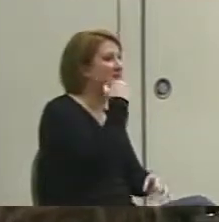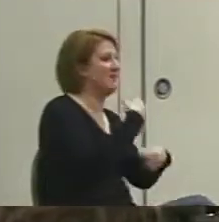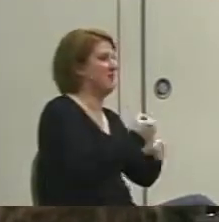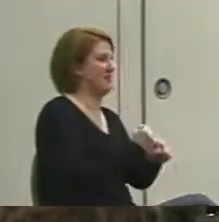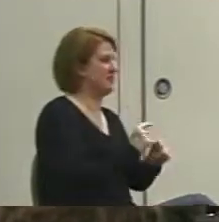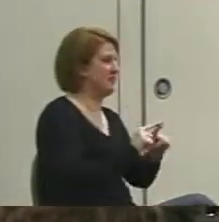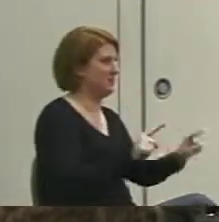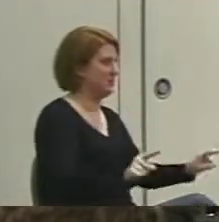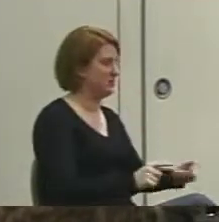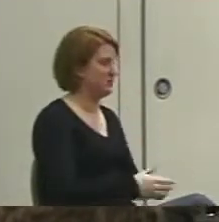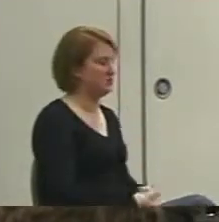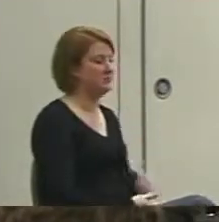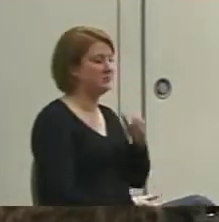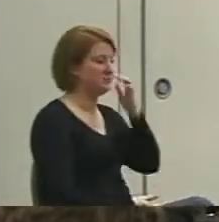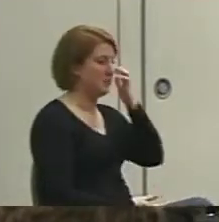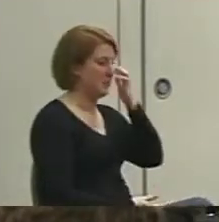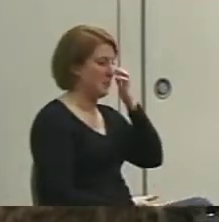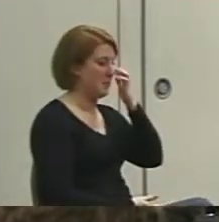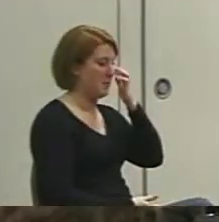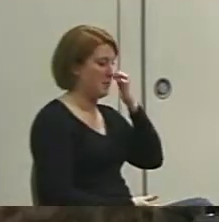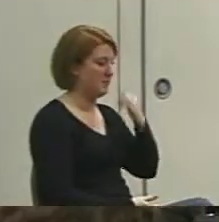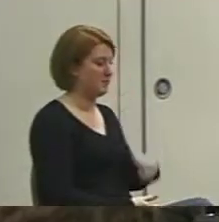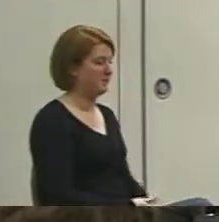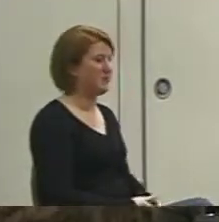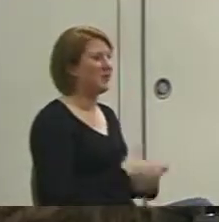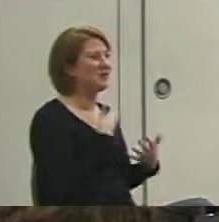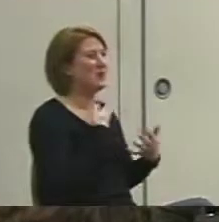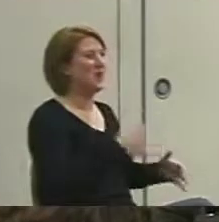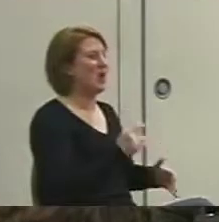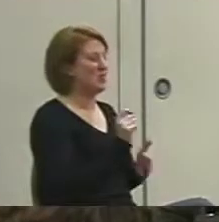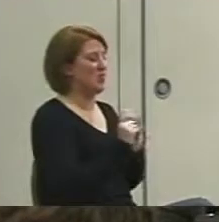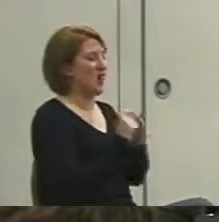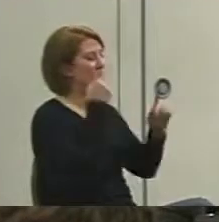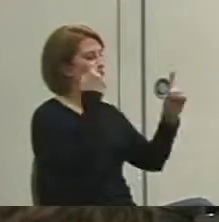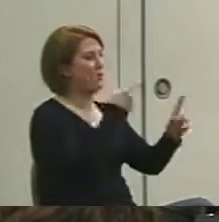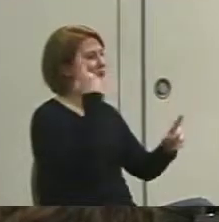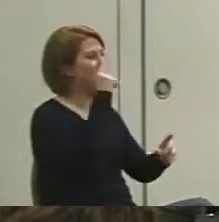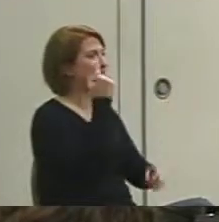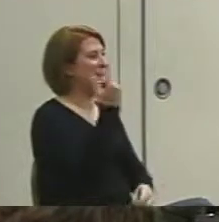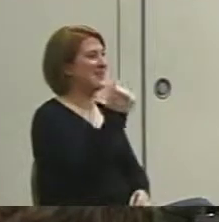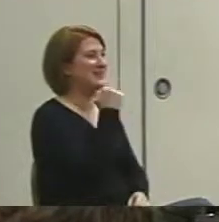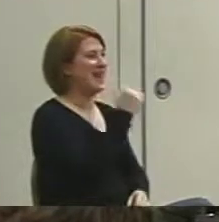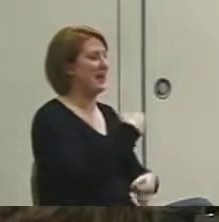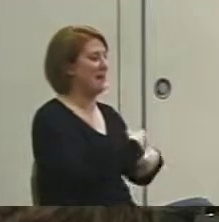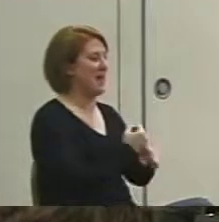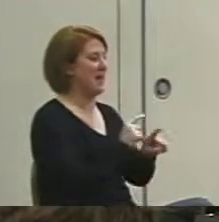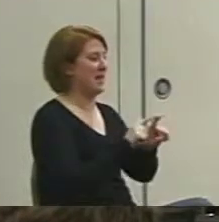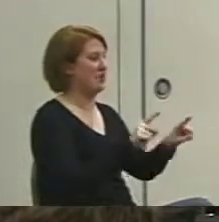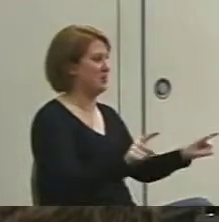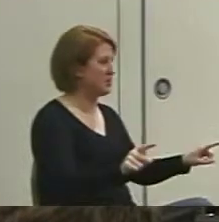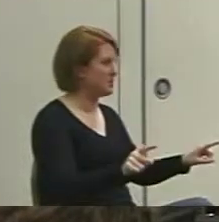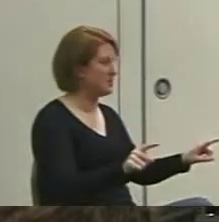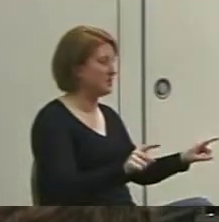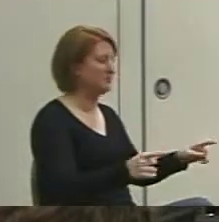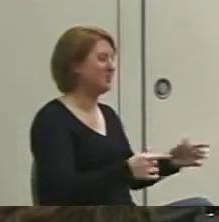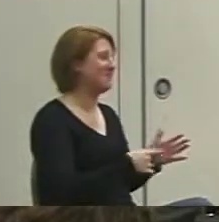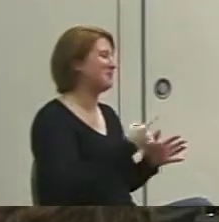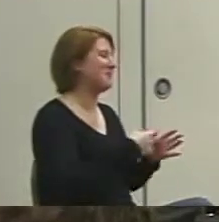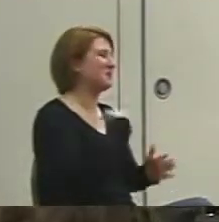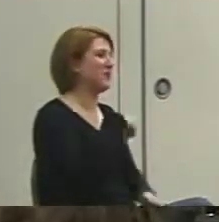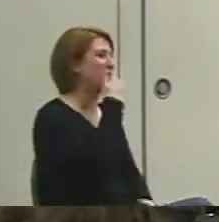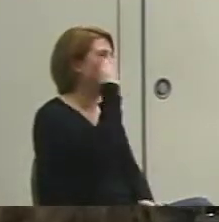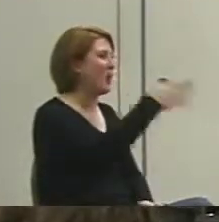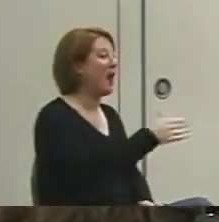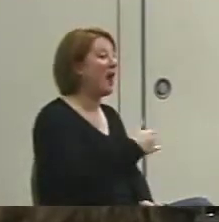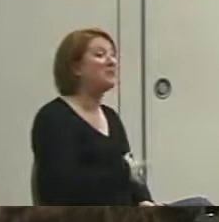And right, we don't want to write objectives for things that we don't think are going to make a difference. But sometimes we just don't know. And so we say, well, I'll bet if